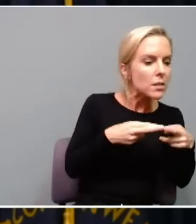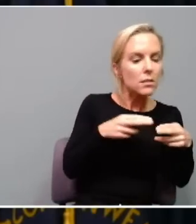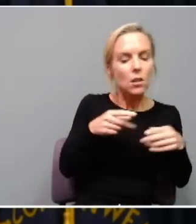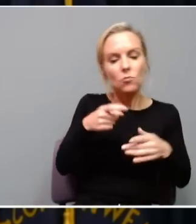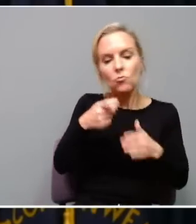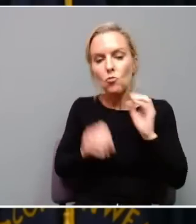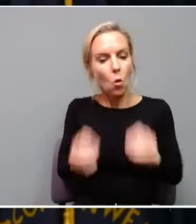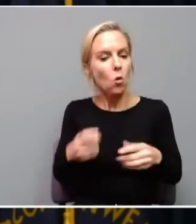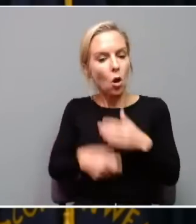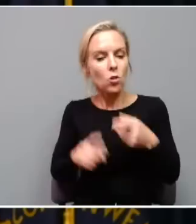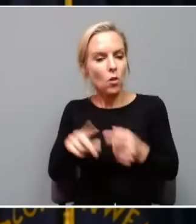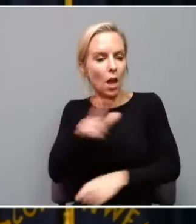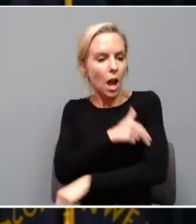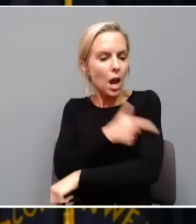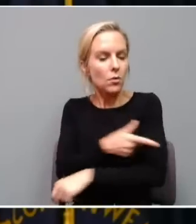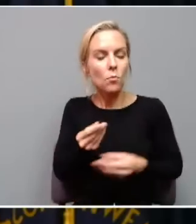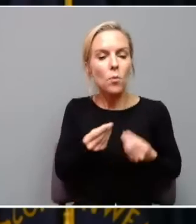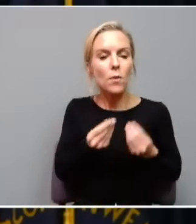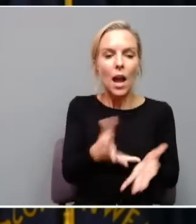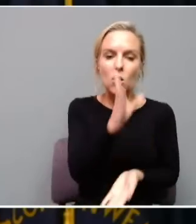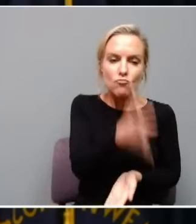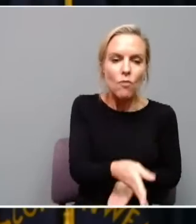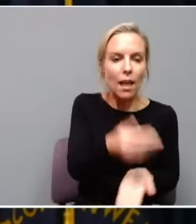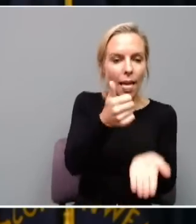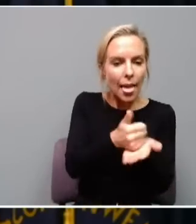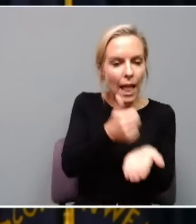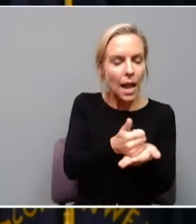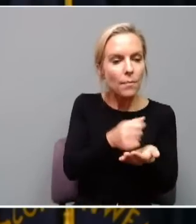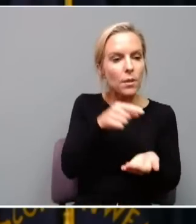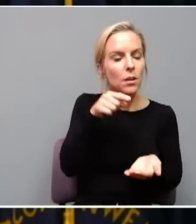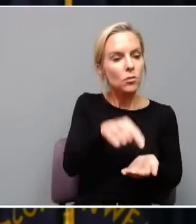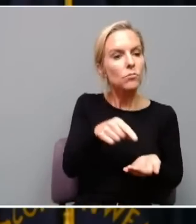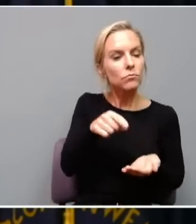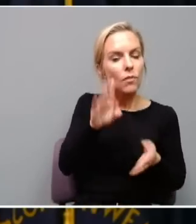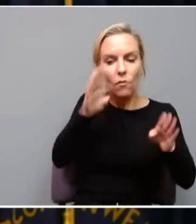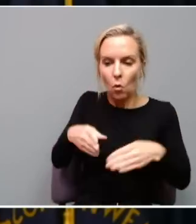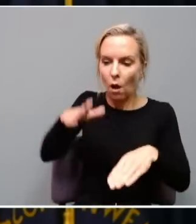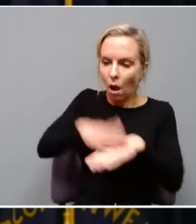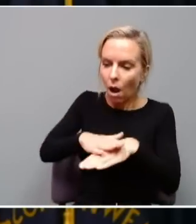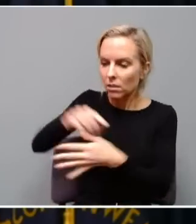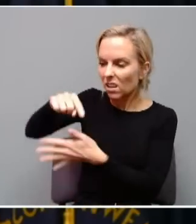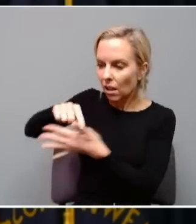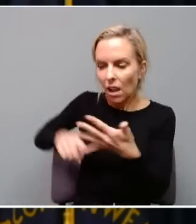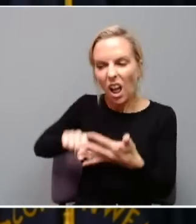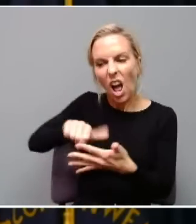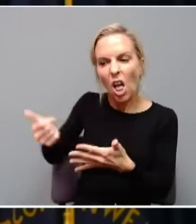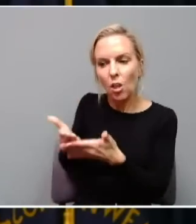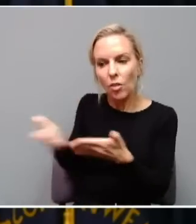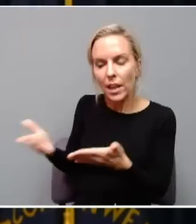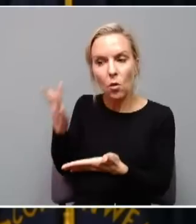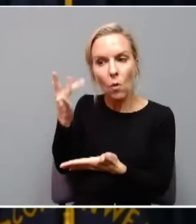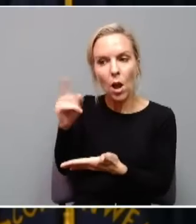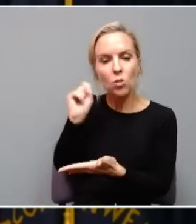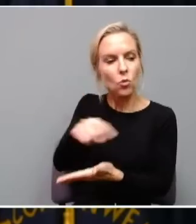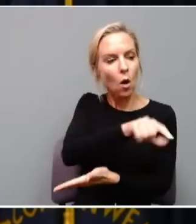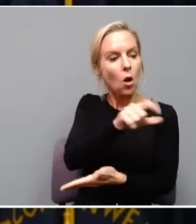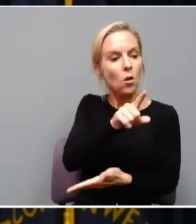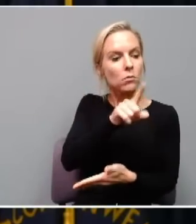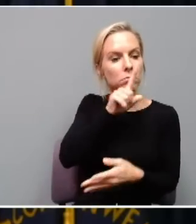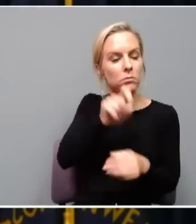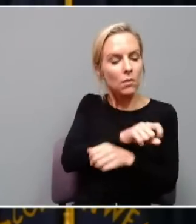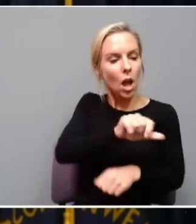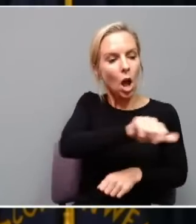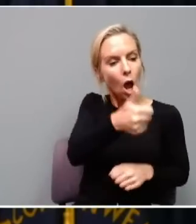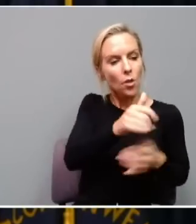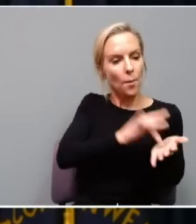to provide direct help and to free up our other professionals to ensure that they are either making regular